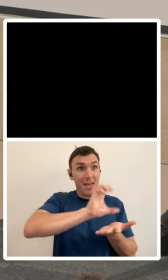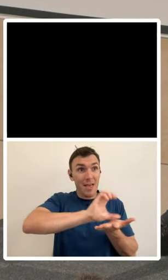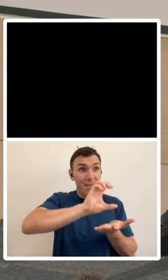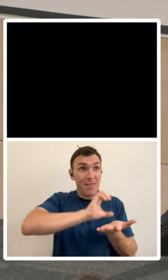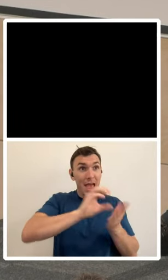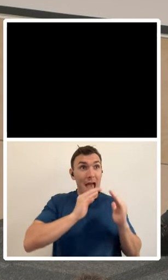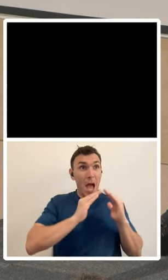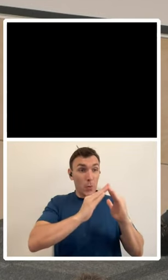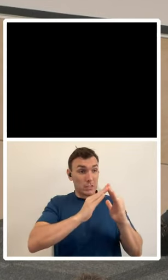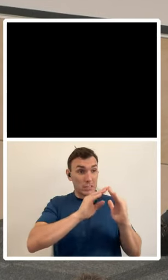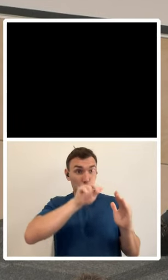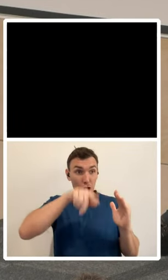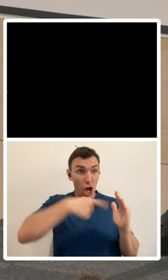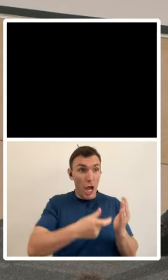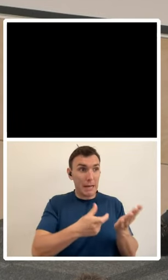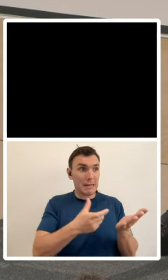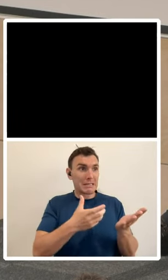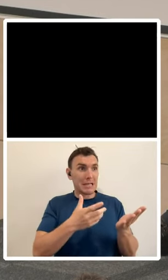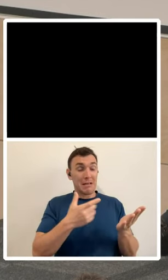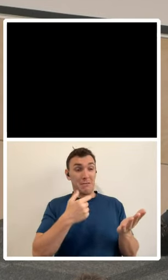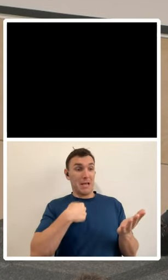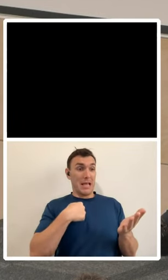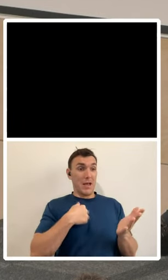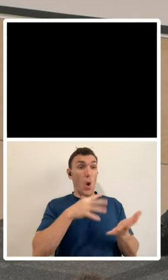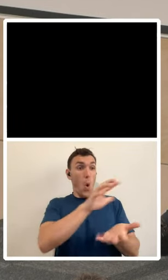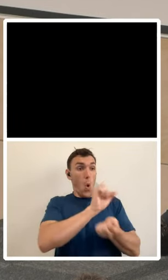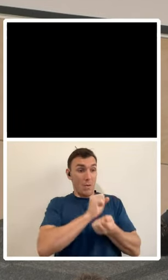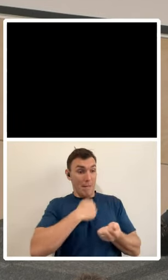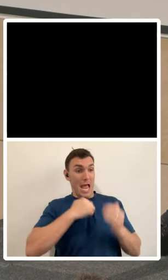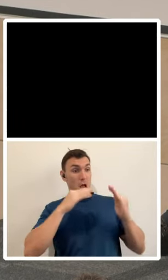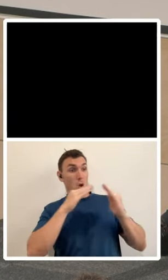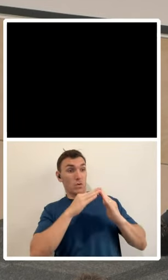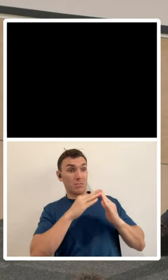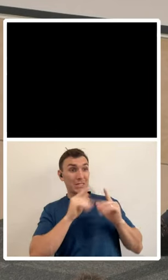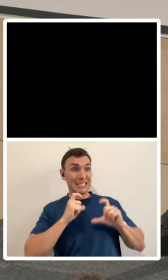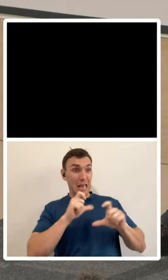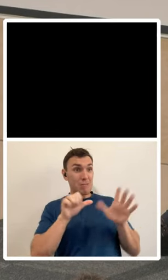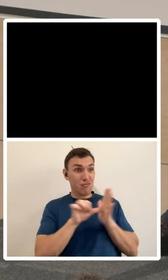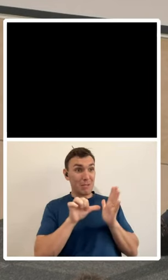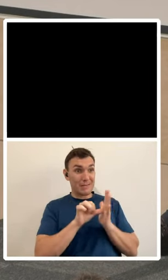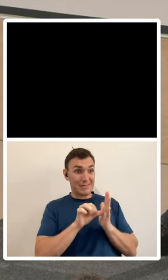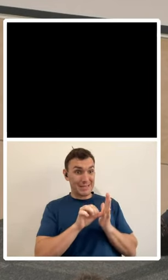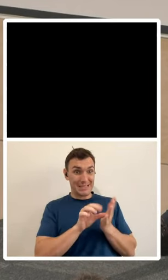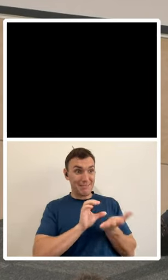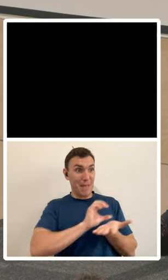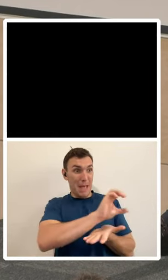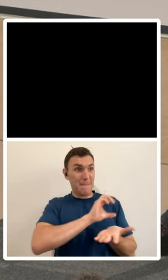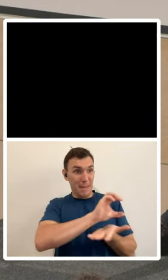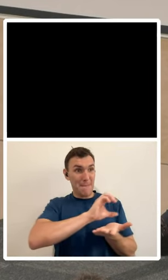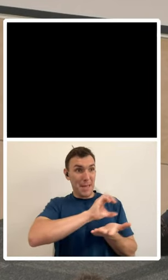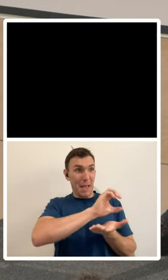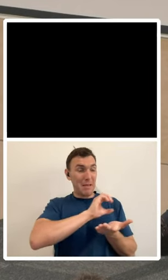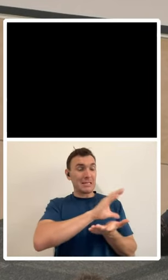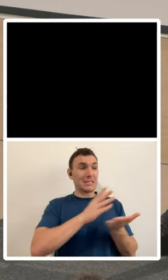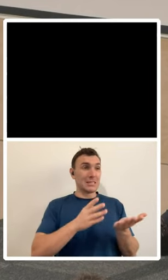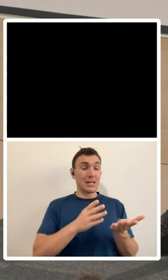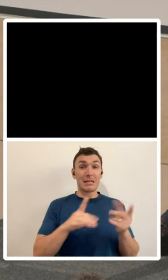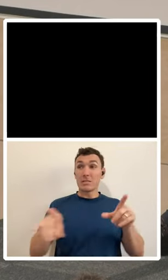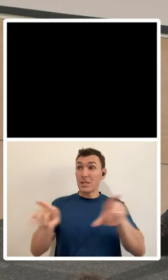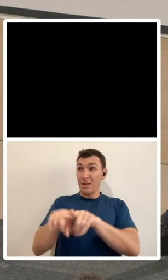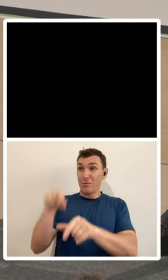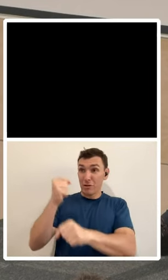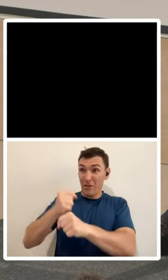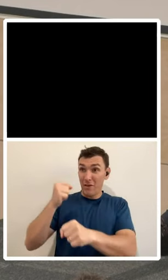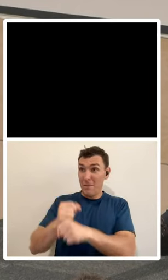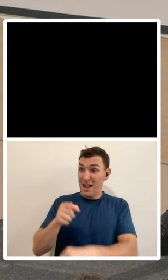a massive debt, then they can't when they are in a massive debt. So you realise it's going to spiral. It's going to get worse. It's going to get worse. And there's this sort of, I think it's a nice scene